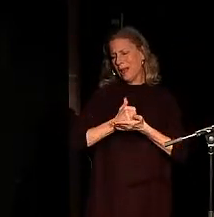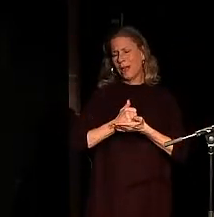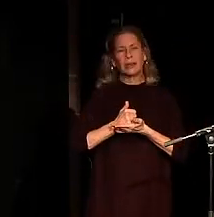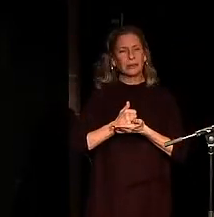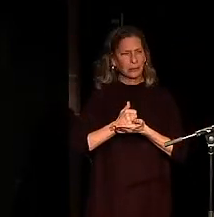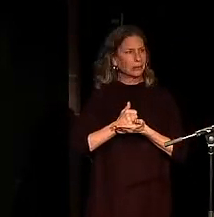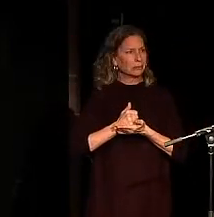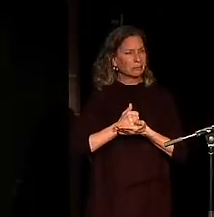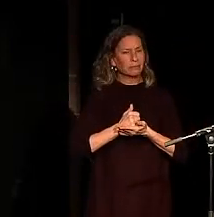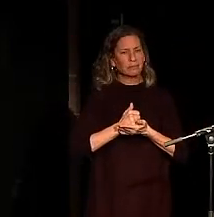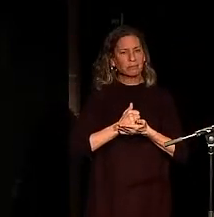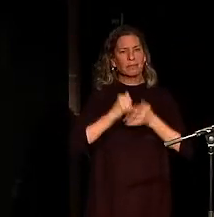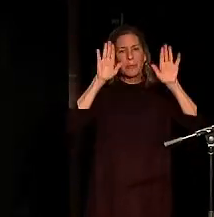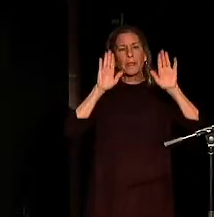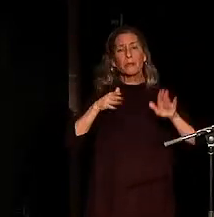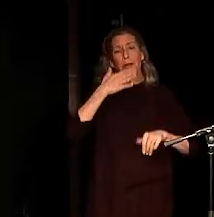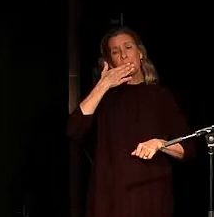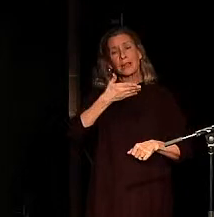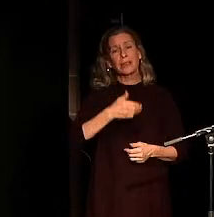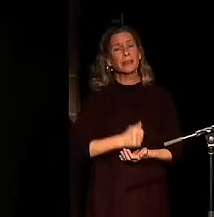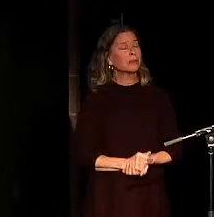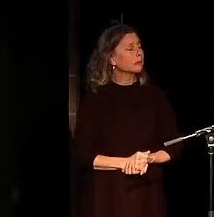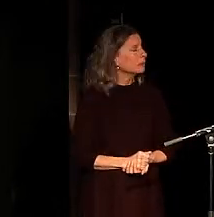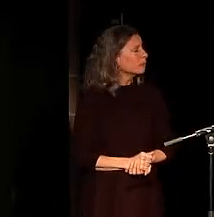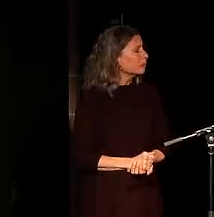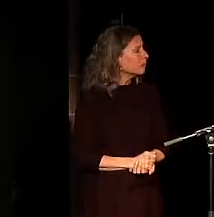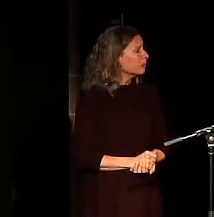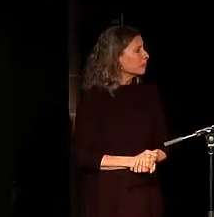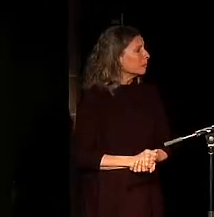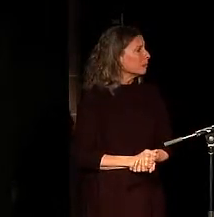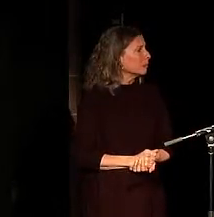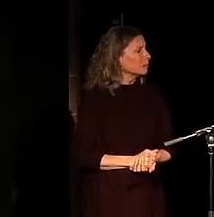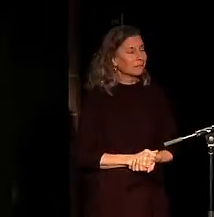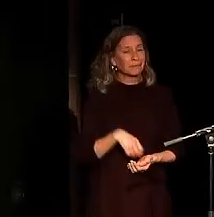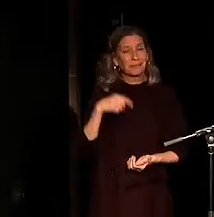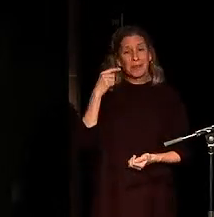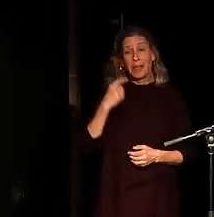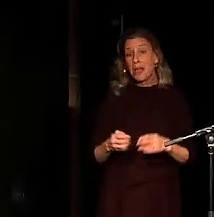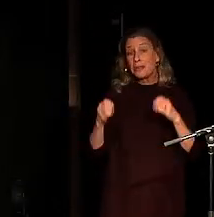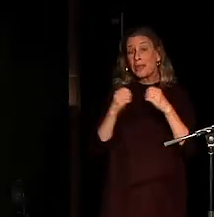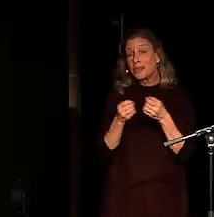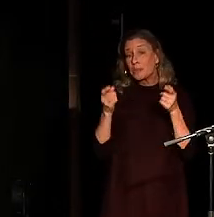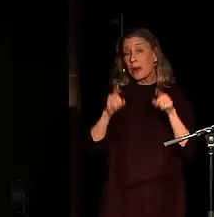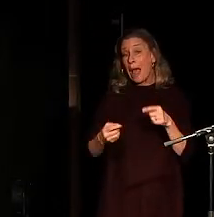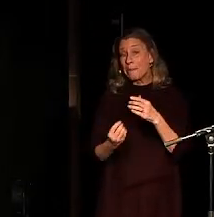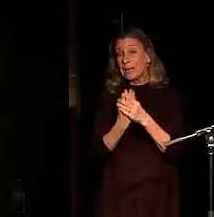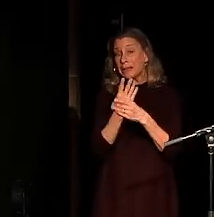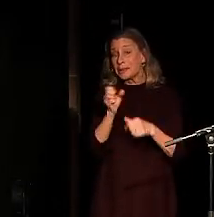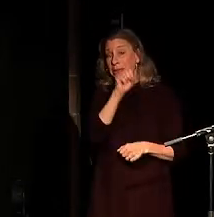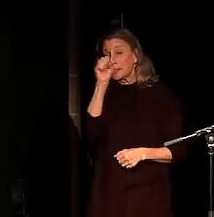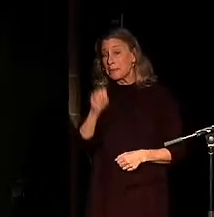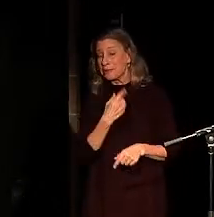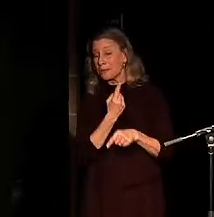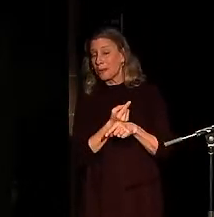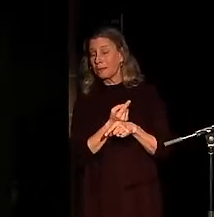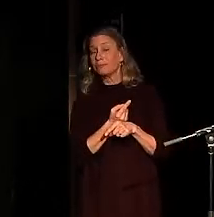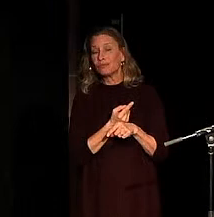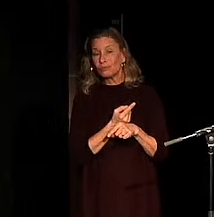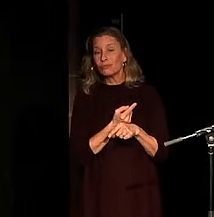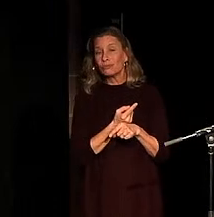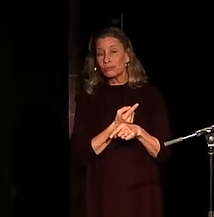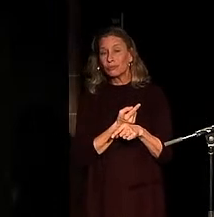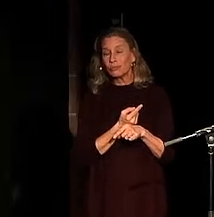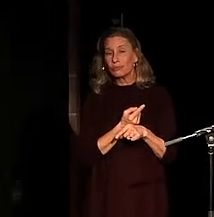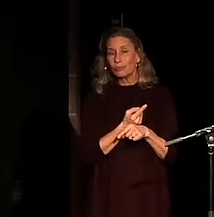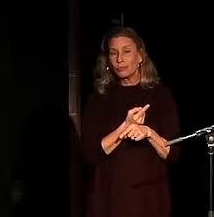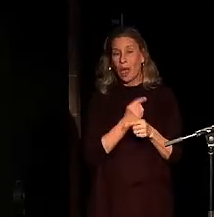our great communications team. Thanks a lot. And now, Nayeli, I know I have a feeling there's more going on in this spring semester. while